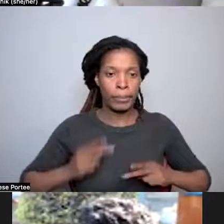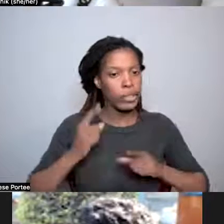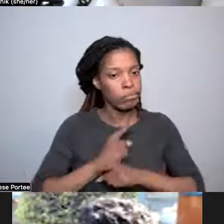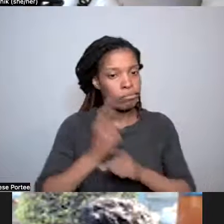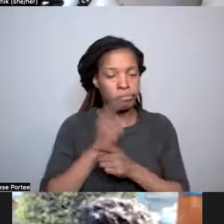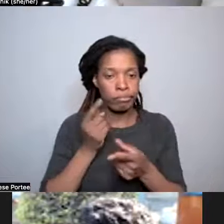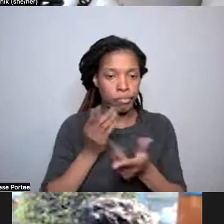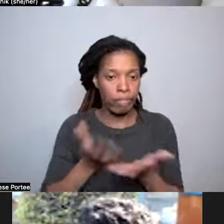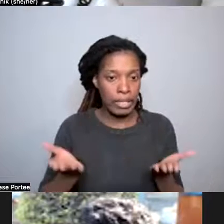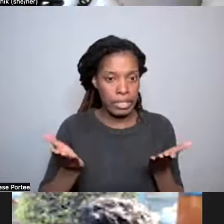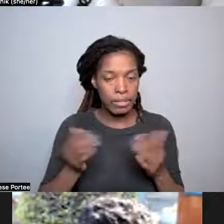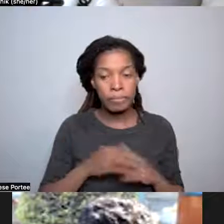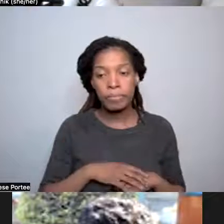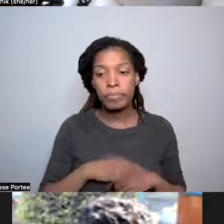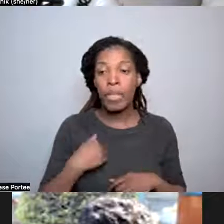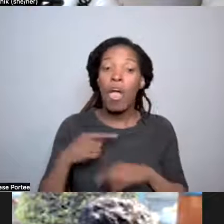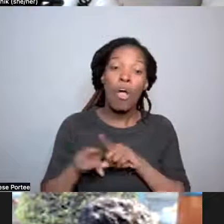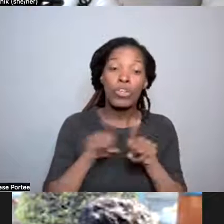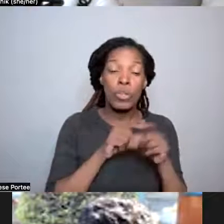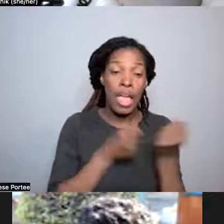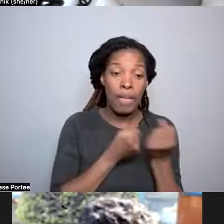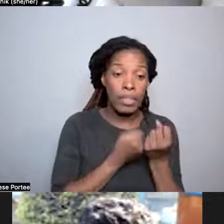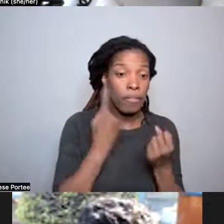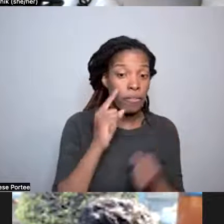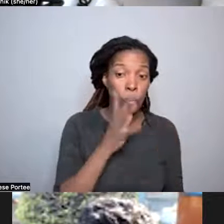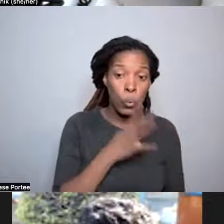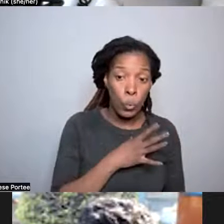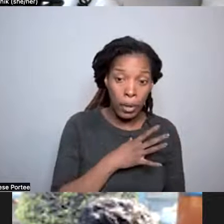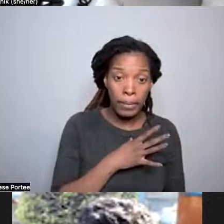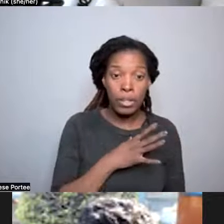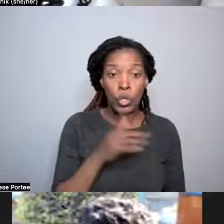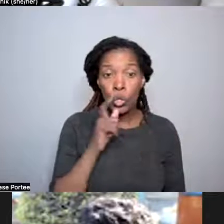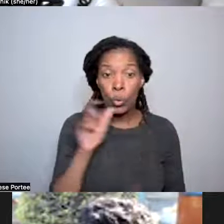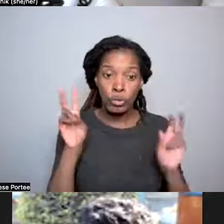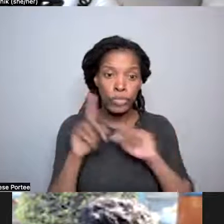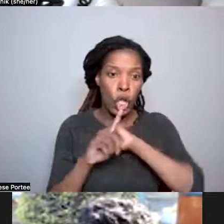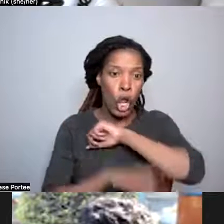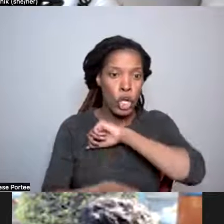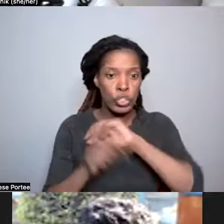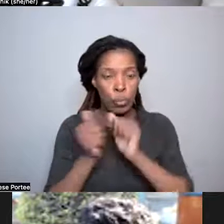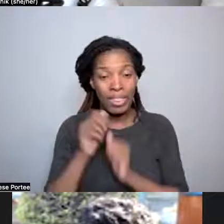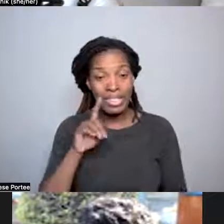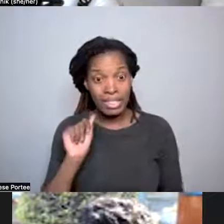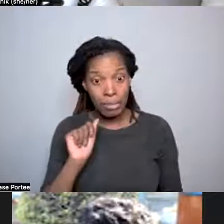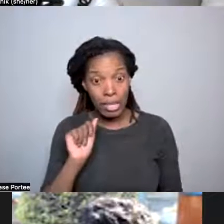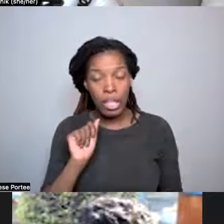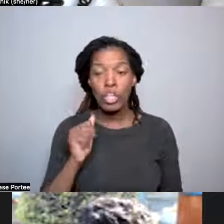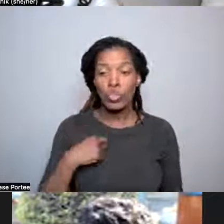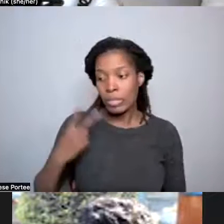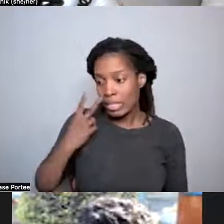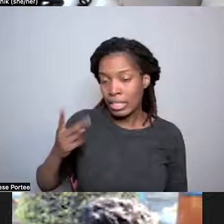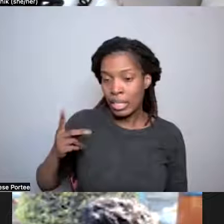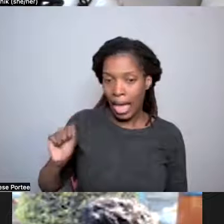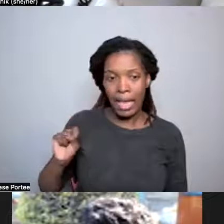for women and girls with disability to be seen as sexual